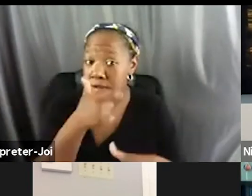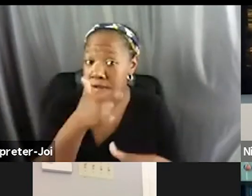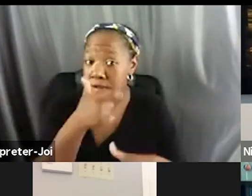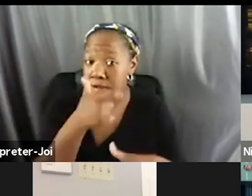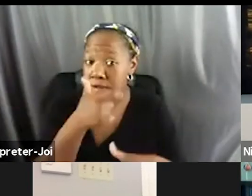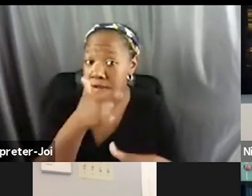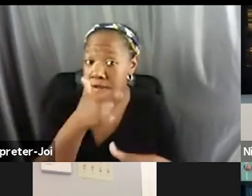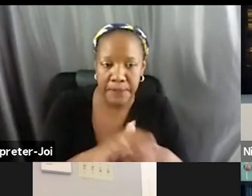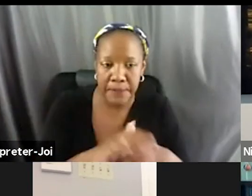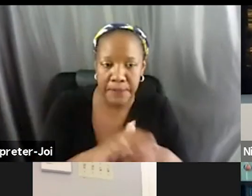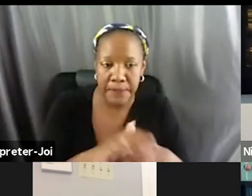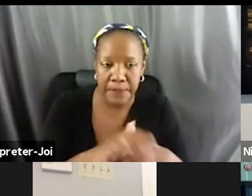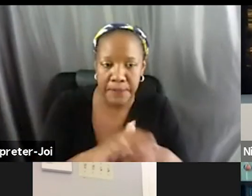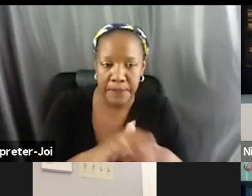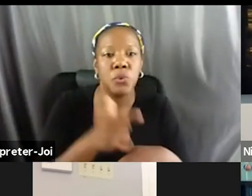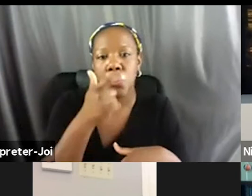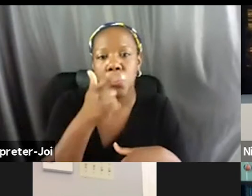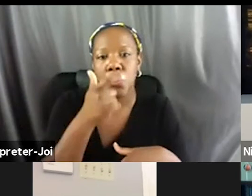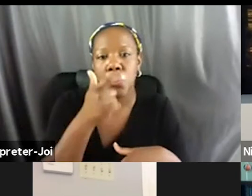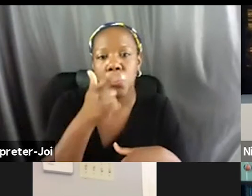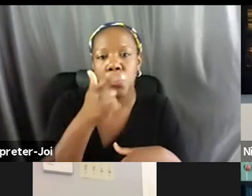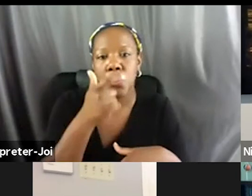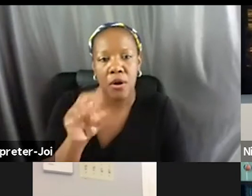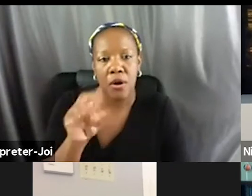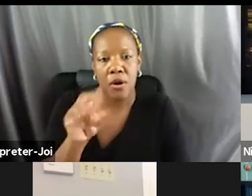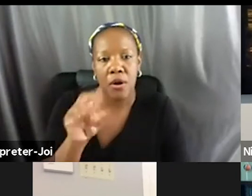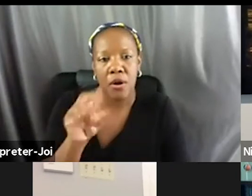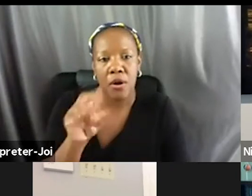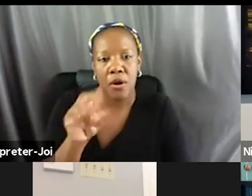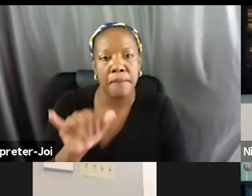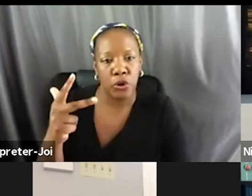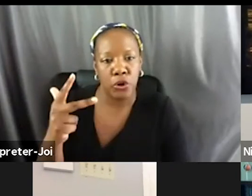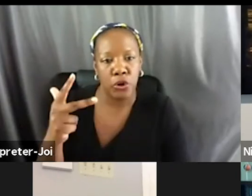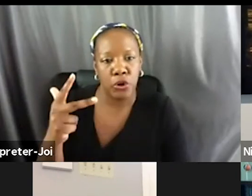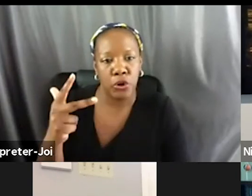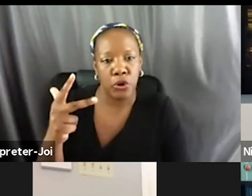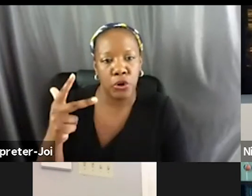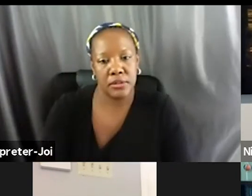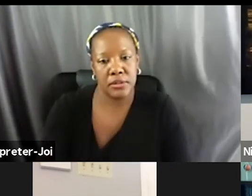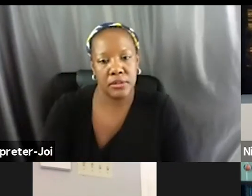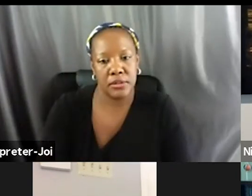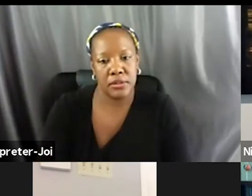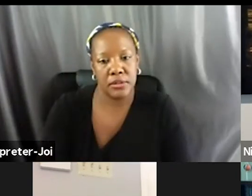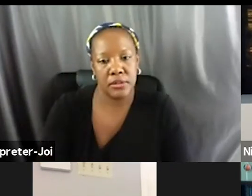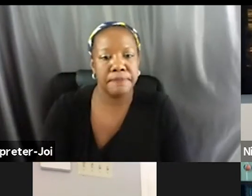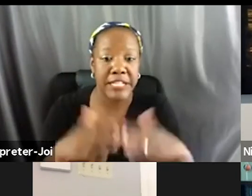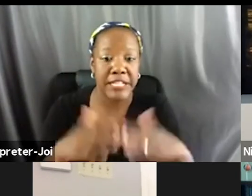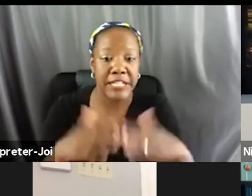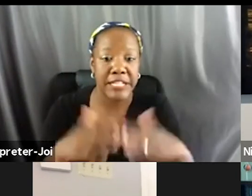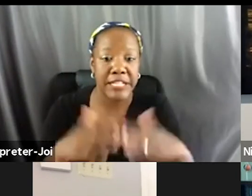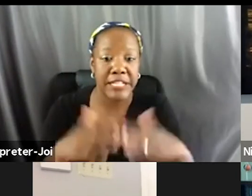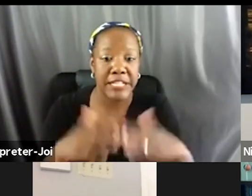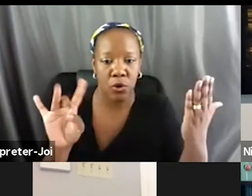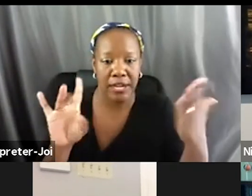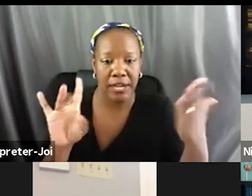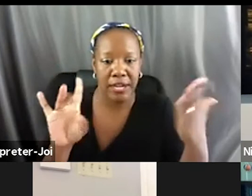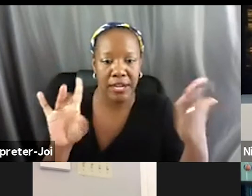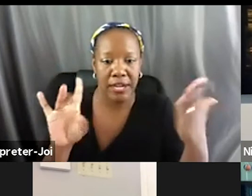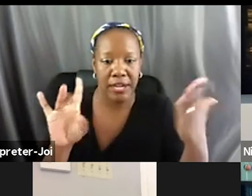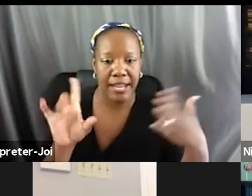have until tomorrow, which is Monday, May 3rd, to see it until 2 p.m. So it's open for 48 hours, where you